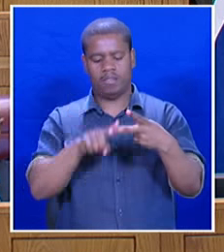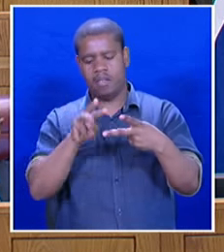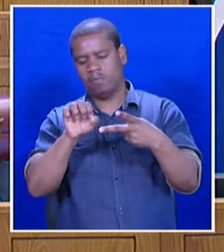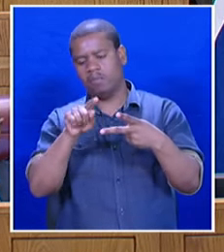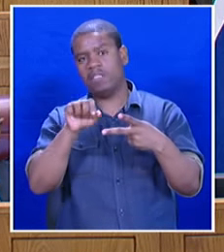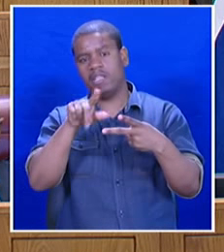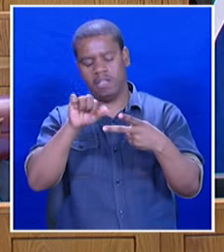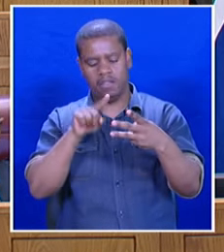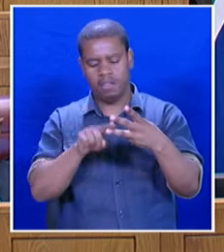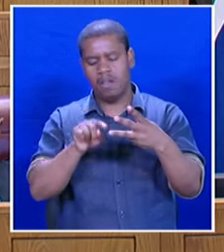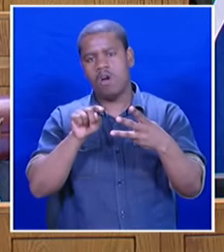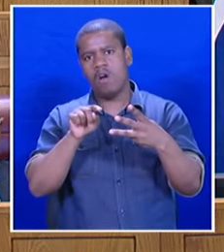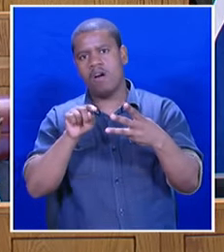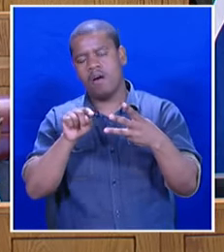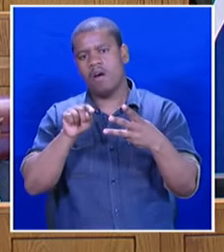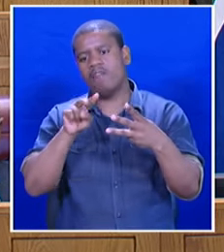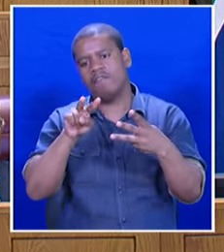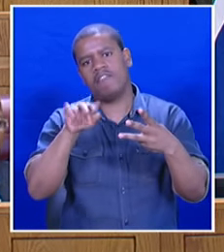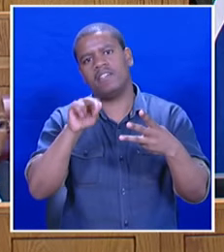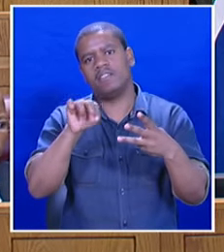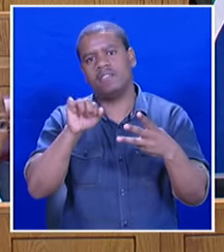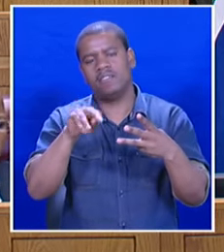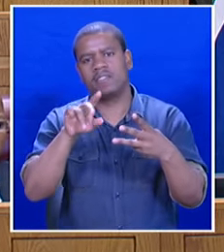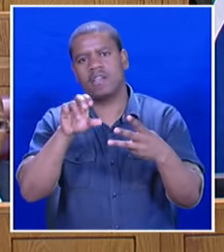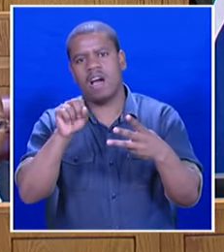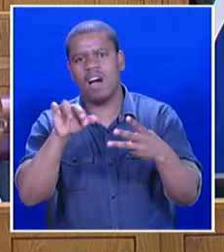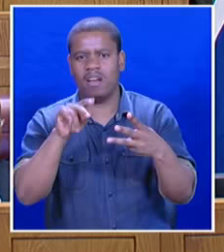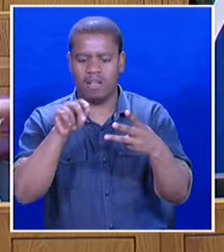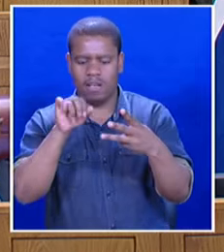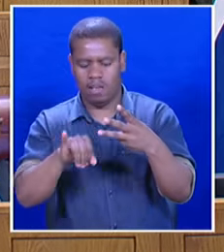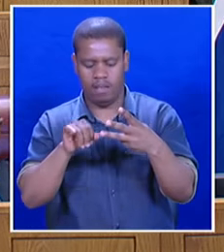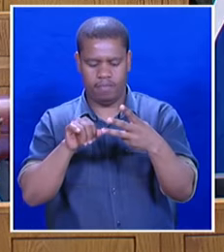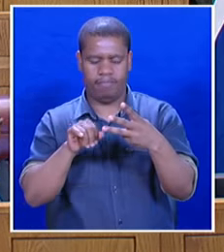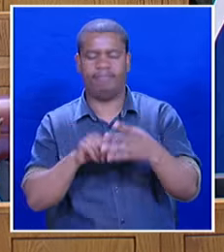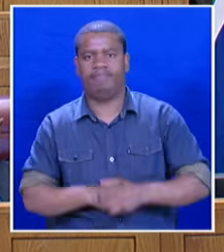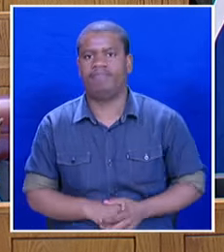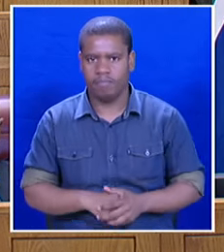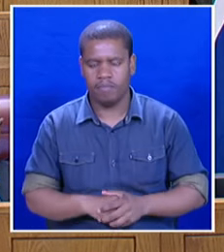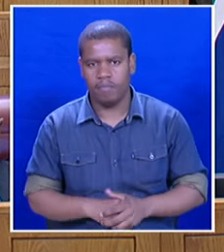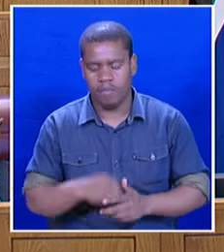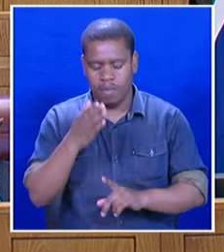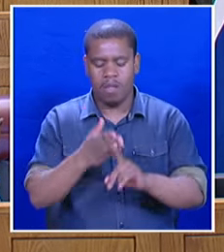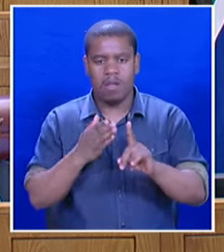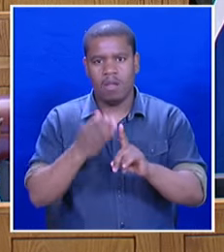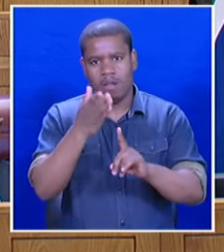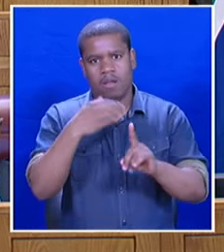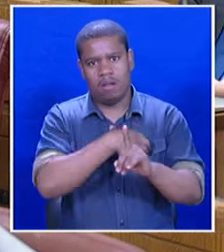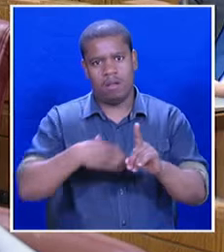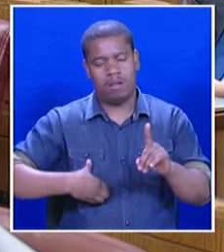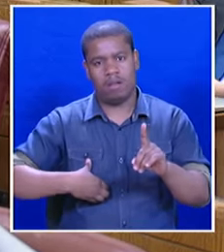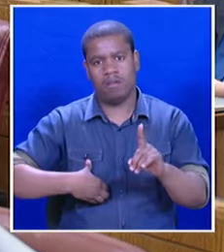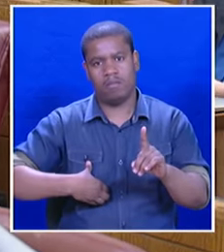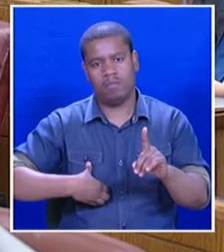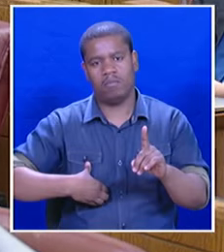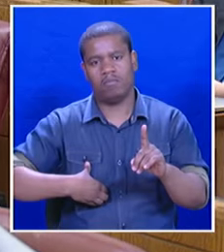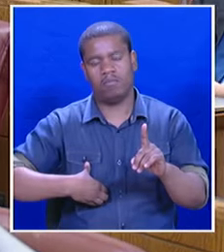Thank you, Chairperson. Honorable Deputy President, during the conclusion of the 8th Germany-South Africa